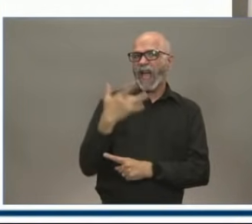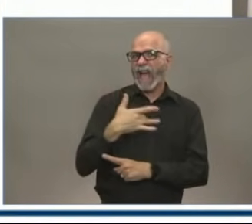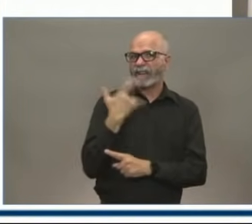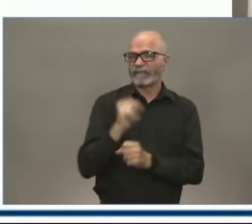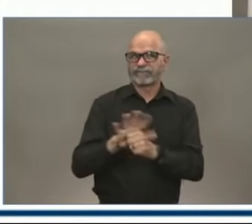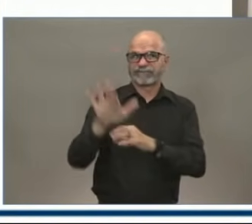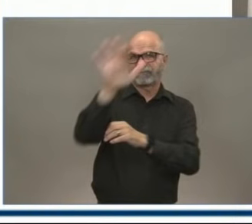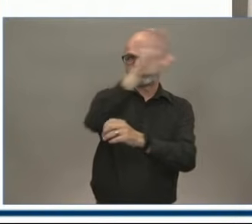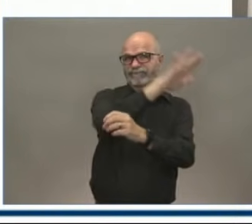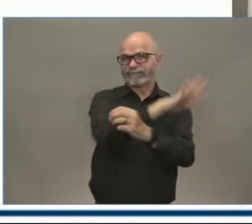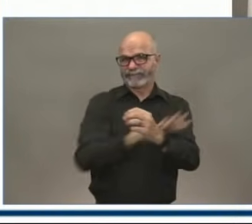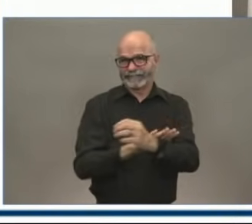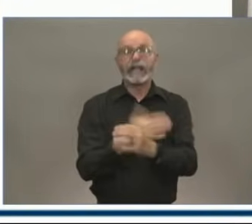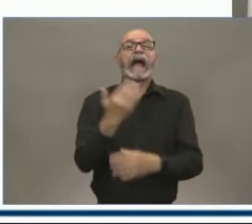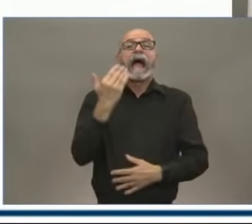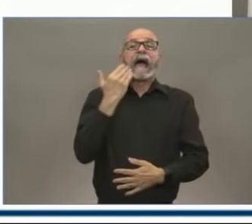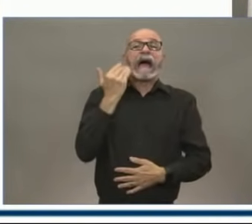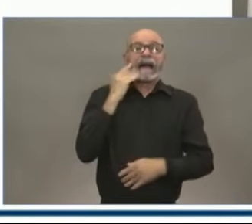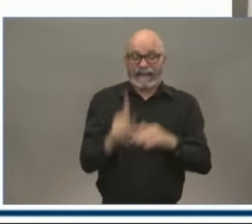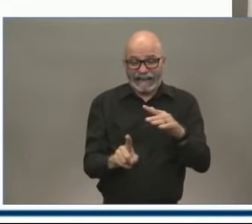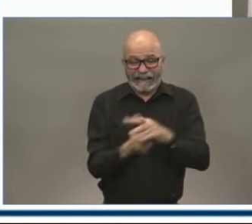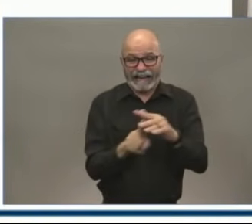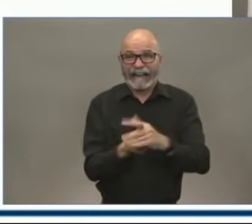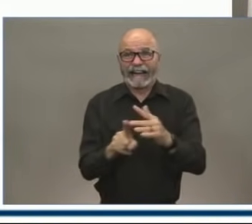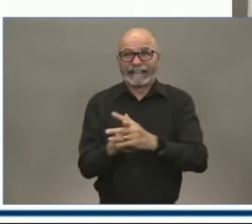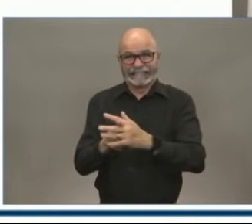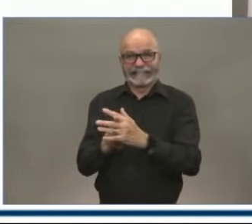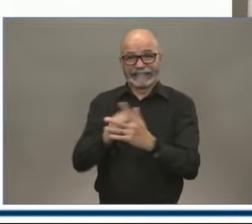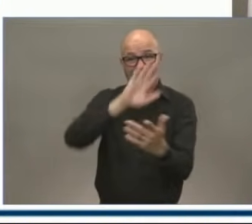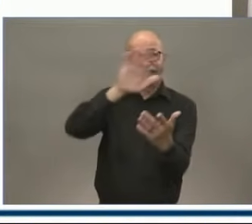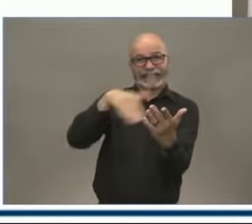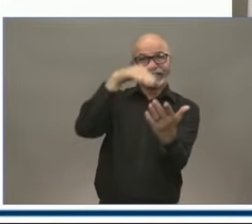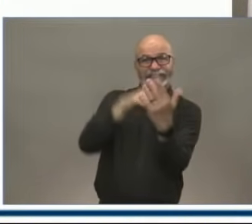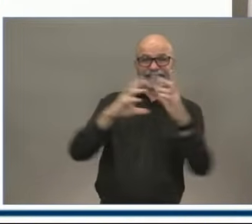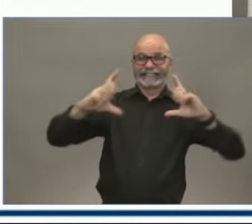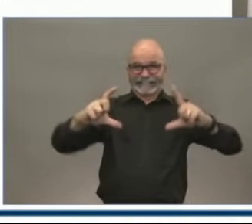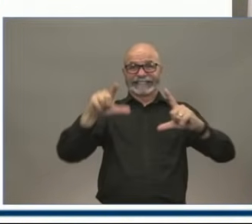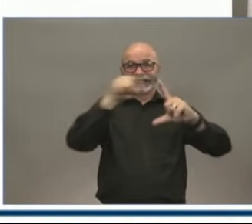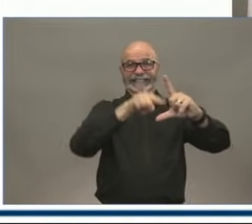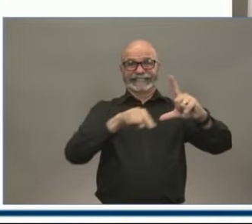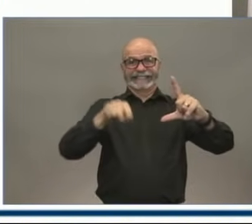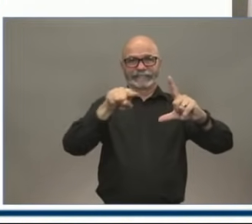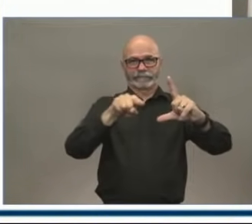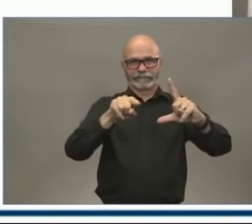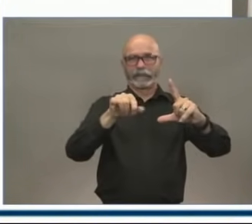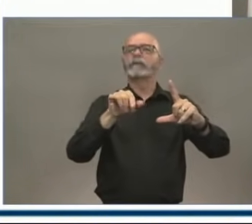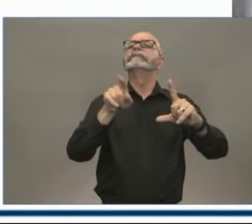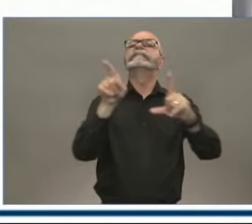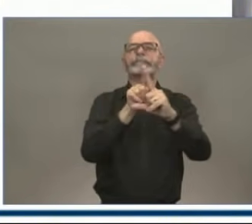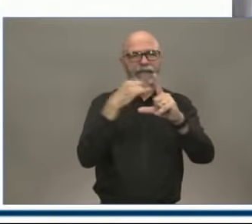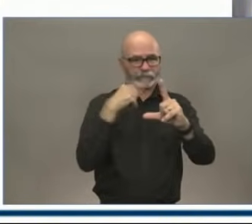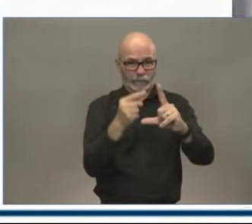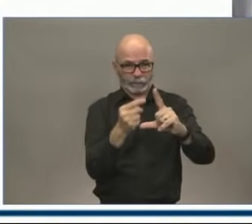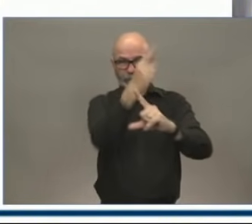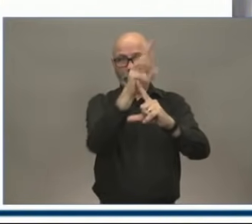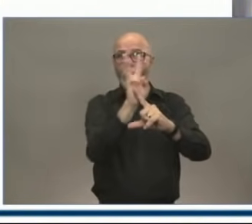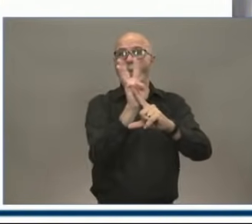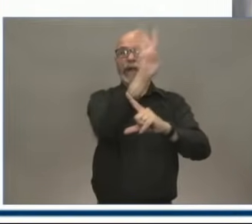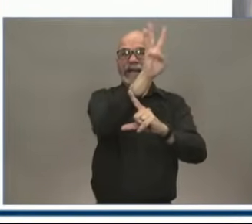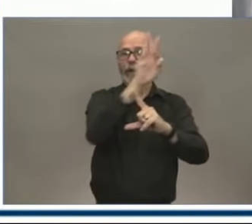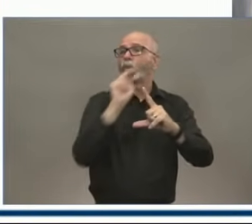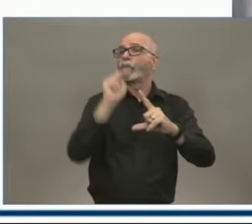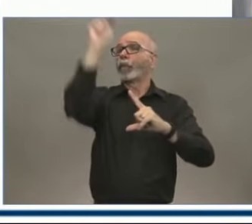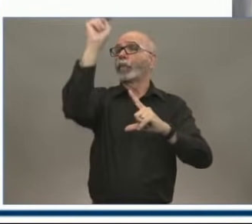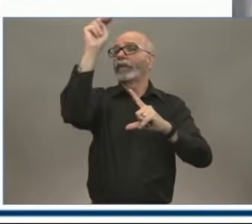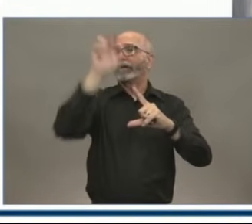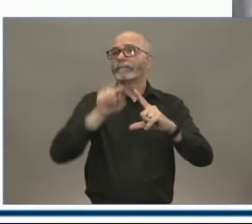of the most recent cases are here in Central Zone, we also are announcing a few other cases in the Western and Northern zones.